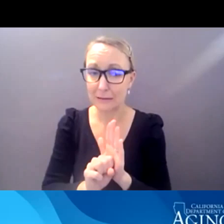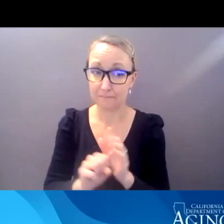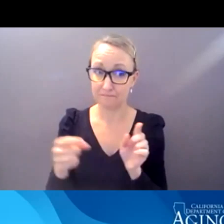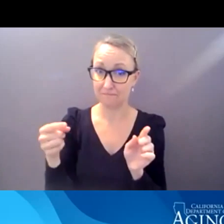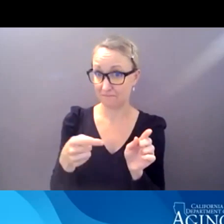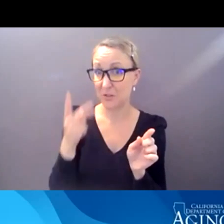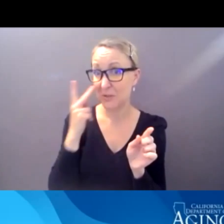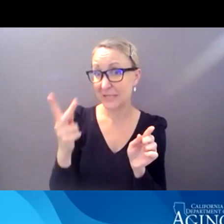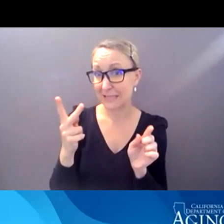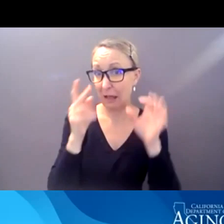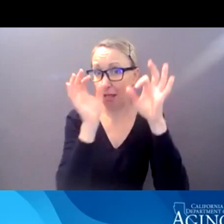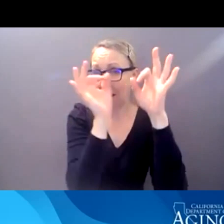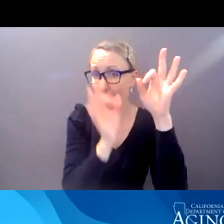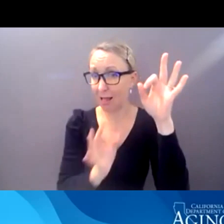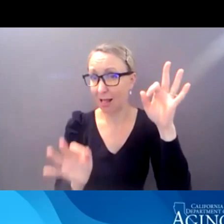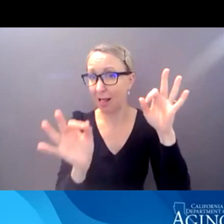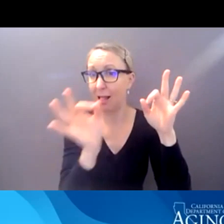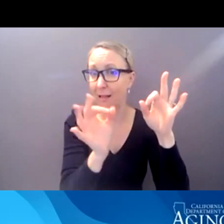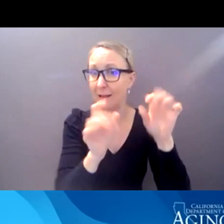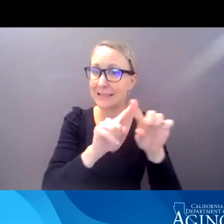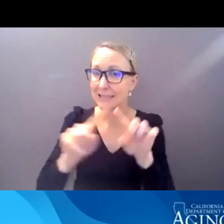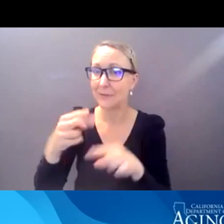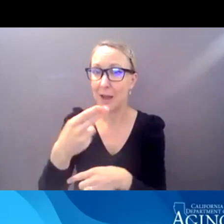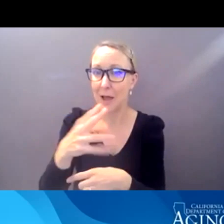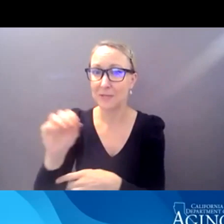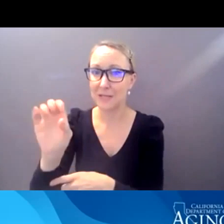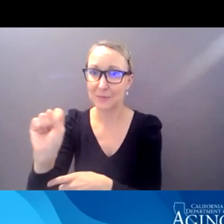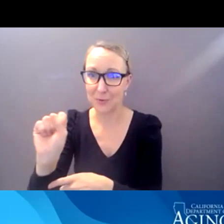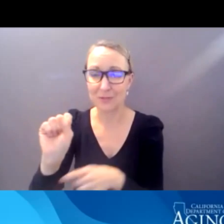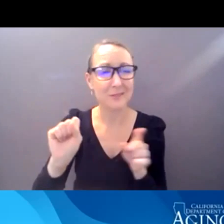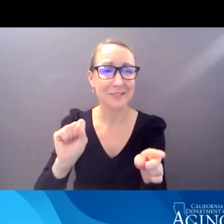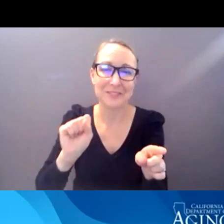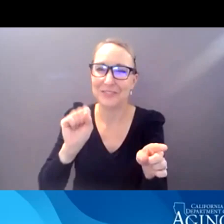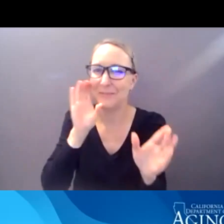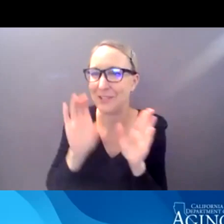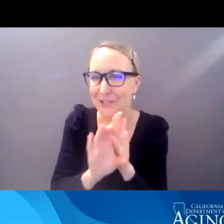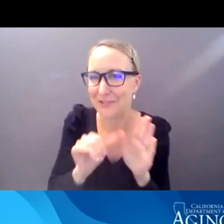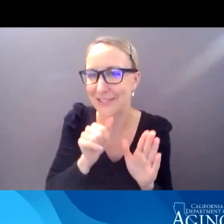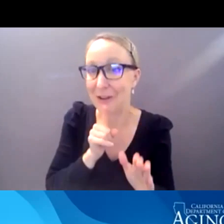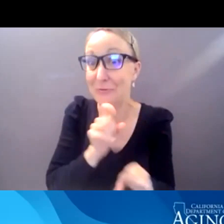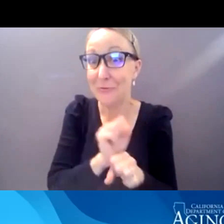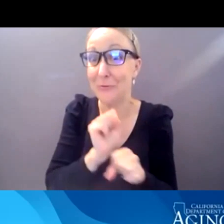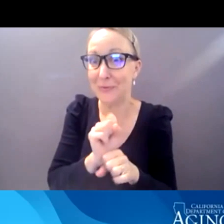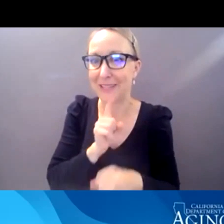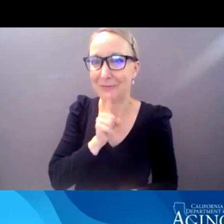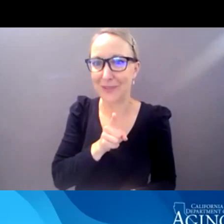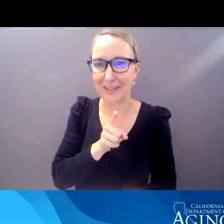spokes drawn over the map of California. That is just a graphic image. That is not a specific map,